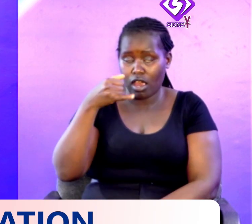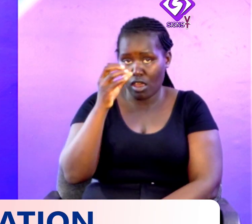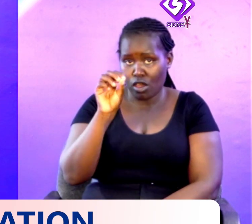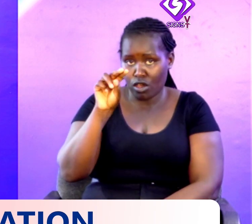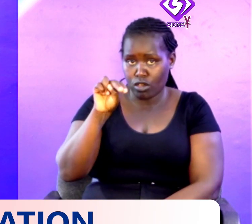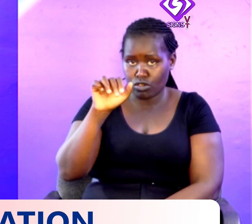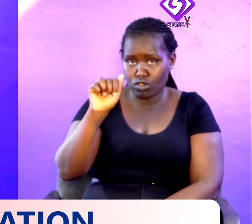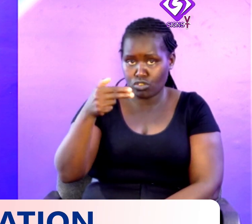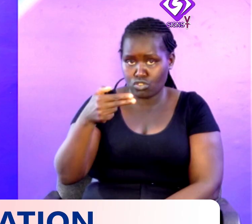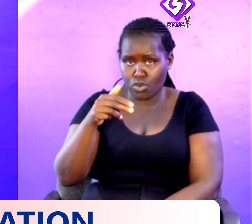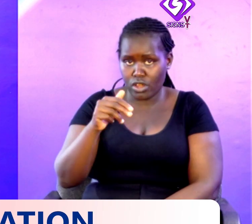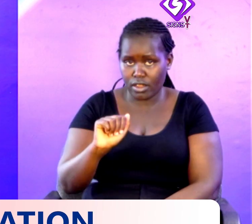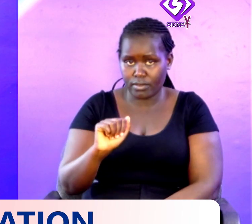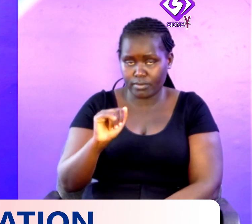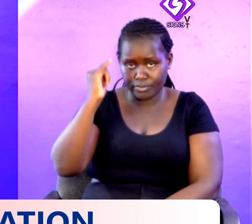Our sign language